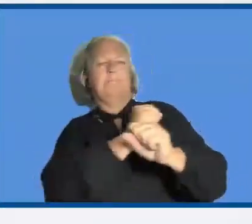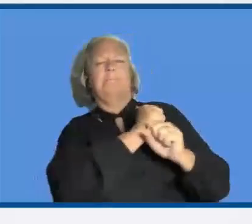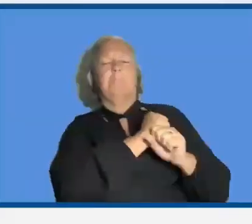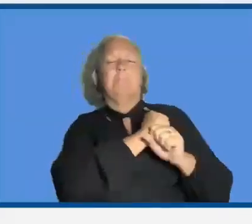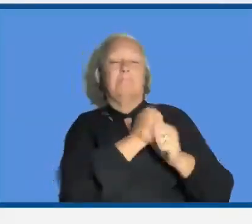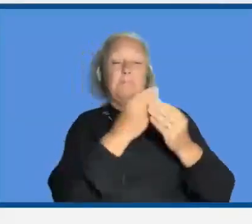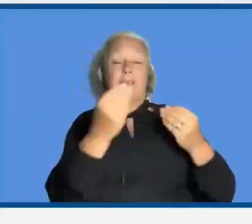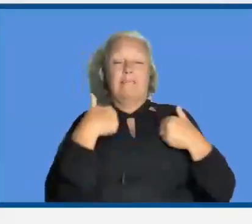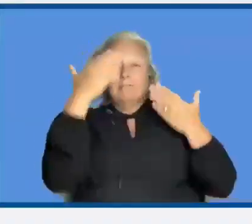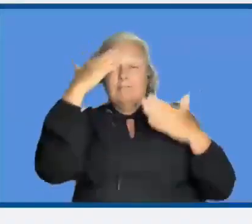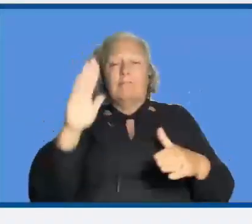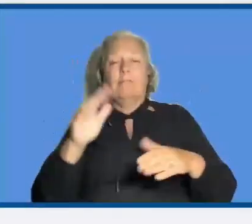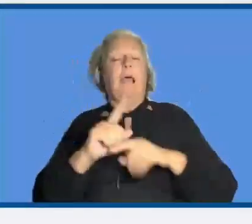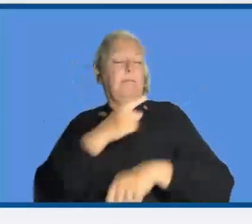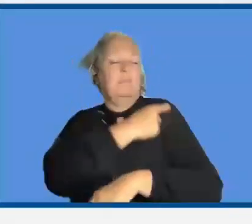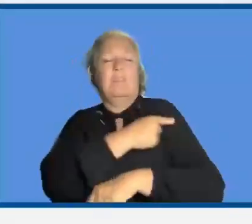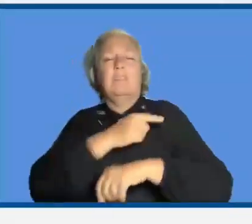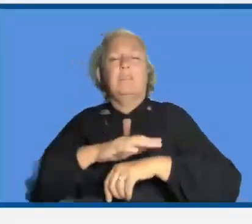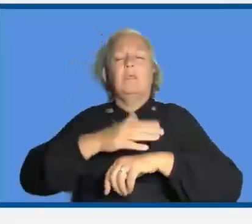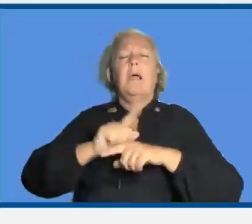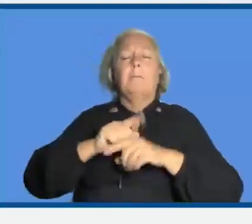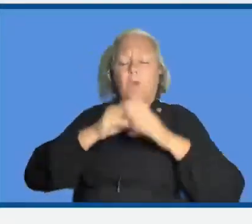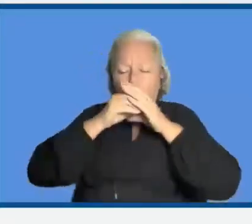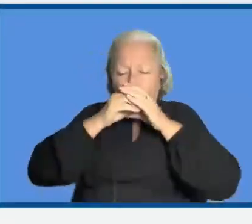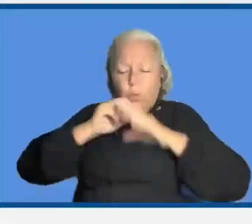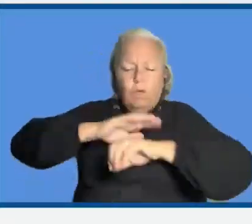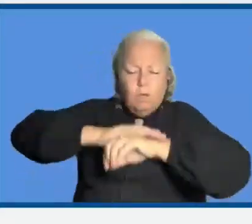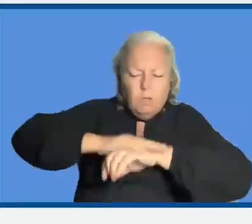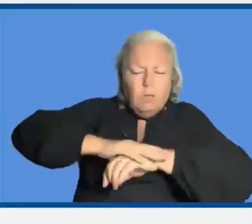first aid, and we are in the process of learning that. This is basic.